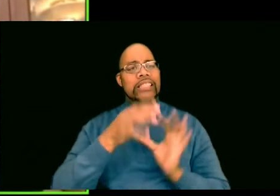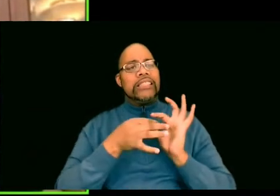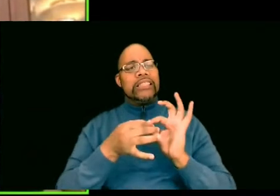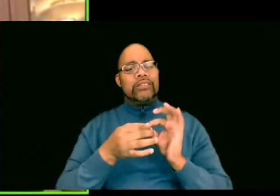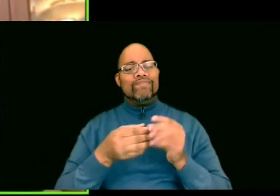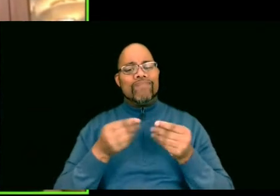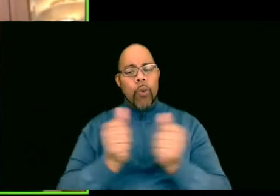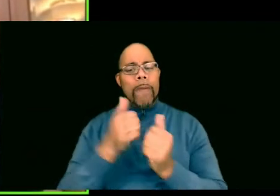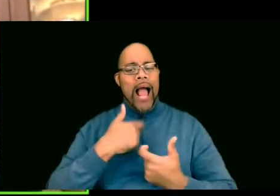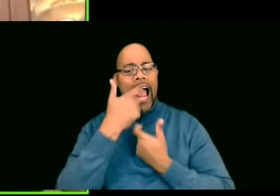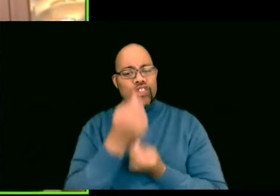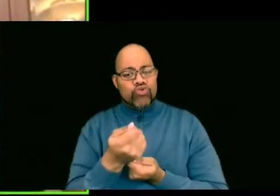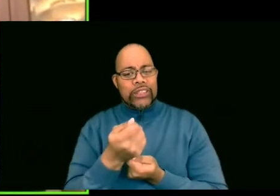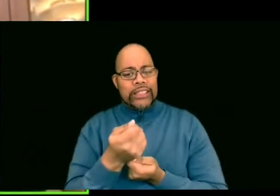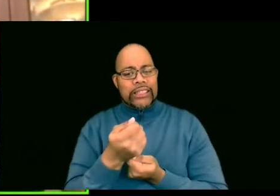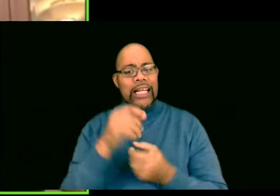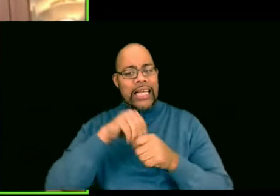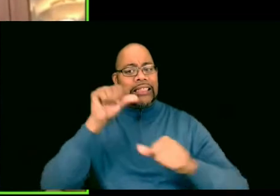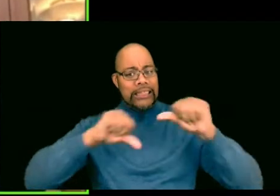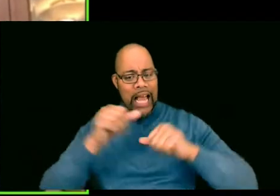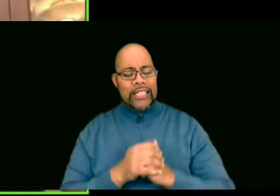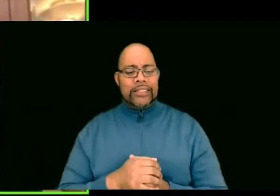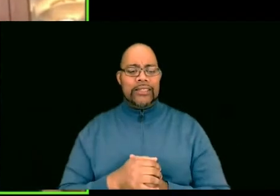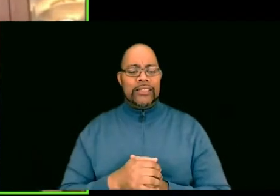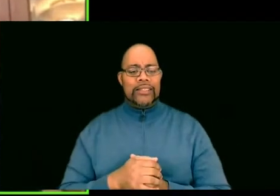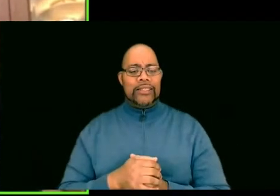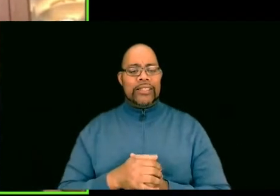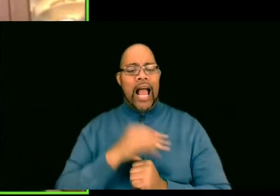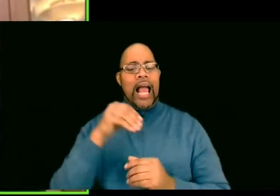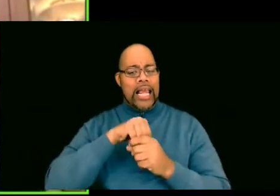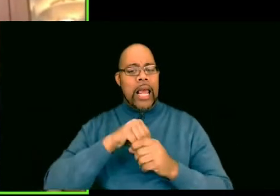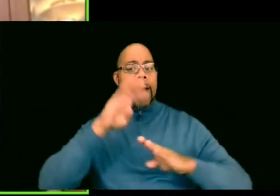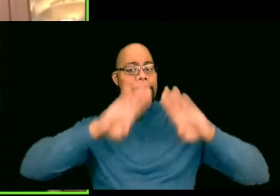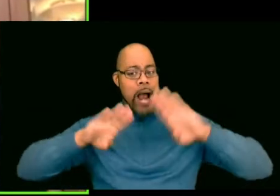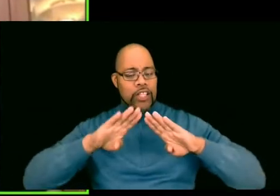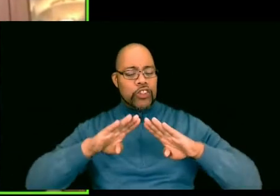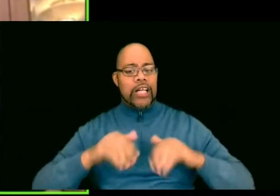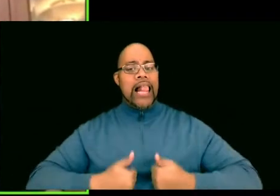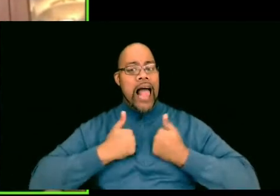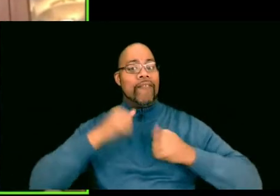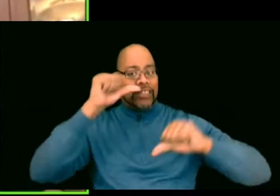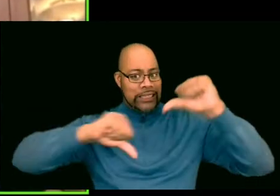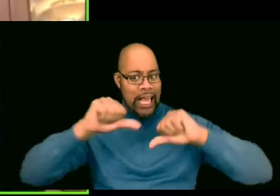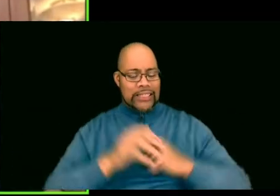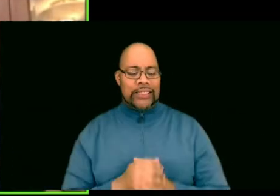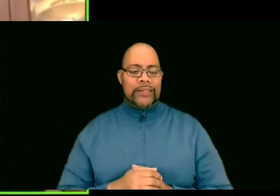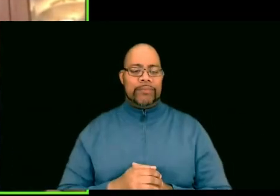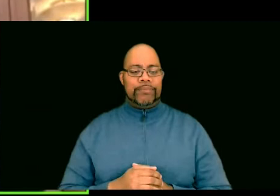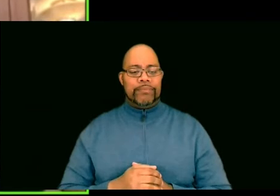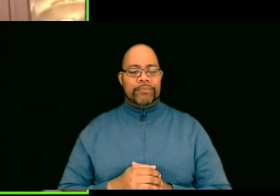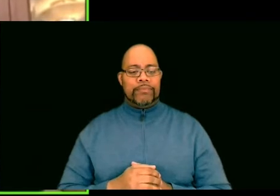has to do with my interests in science and in biology, in life